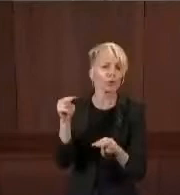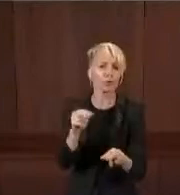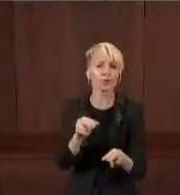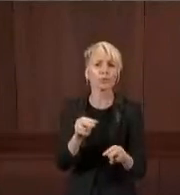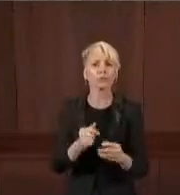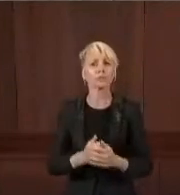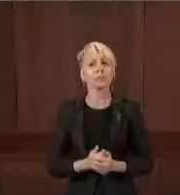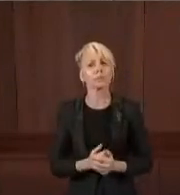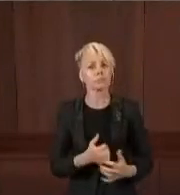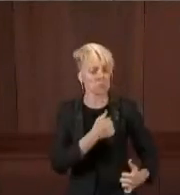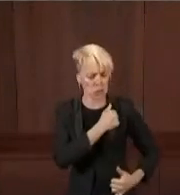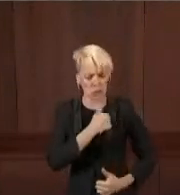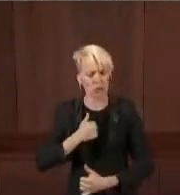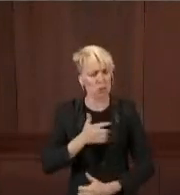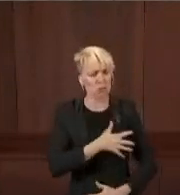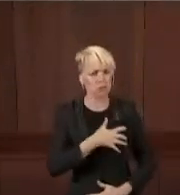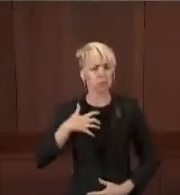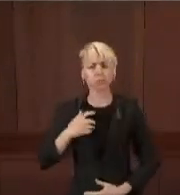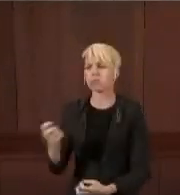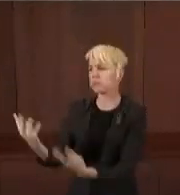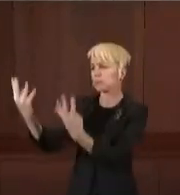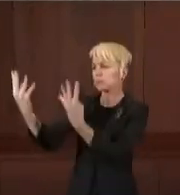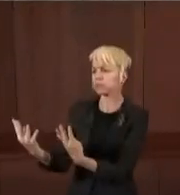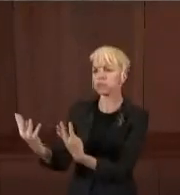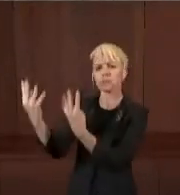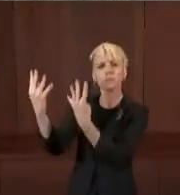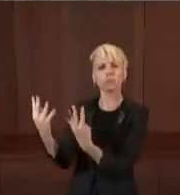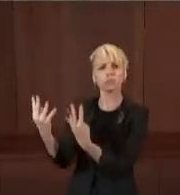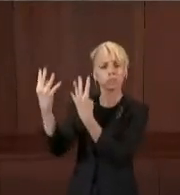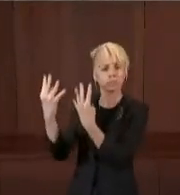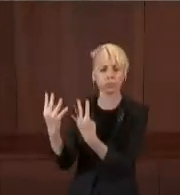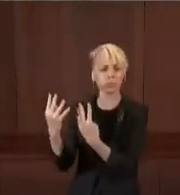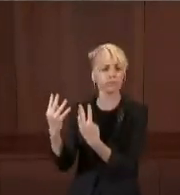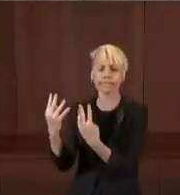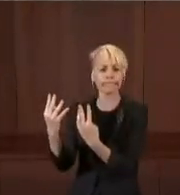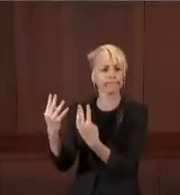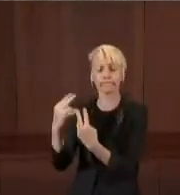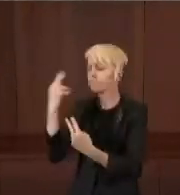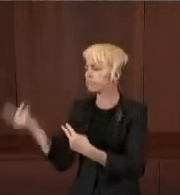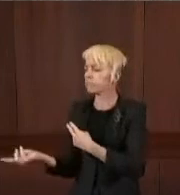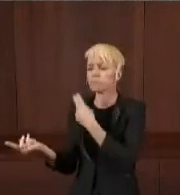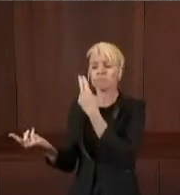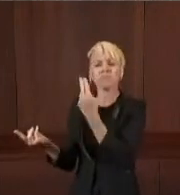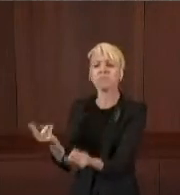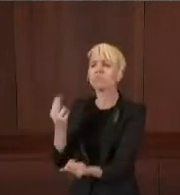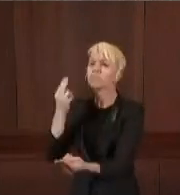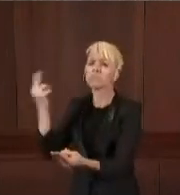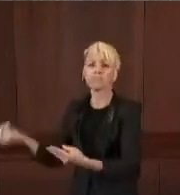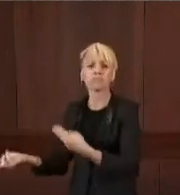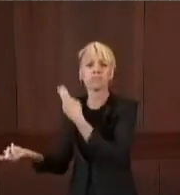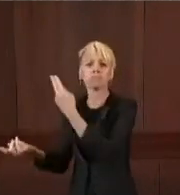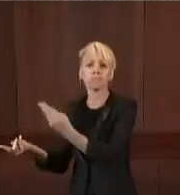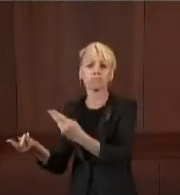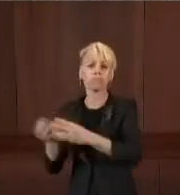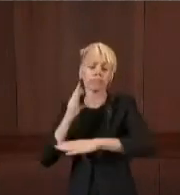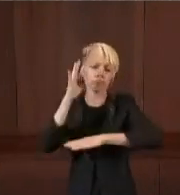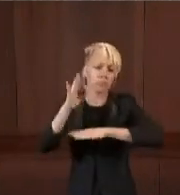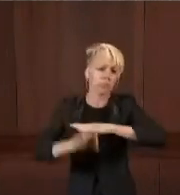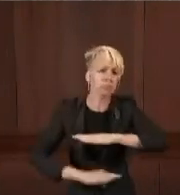the place where they had scaled the height whereupon they bled so bitterly throughout each day and through each blistered